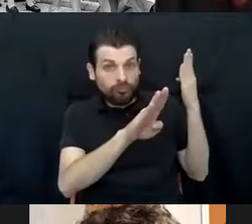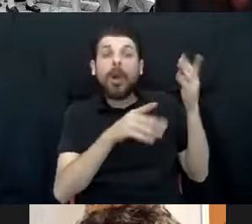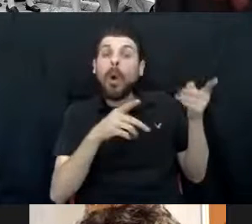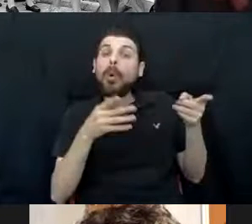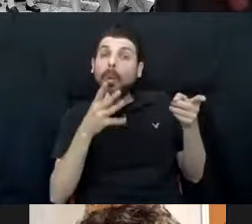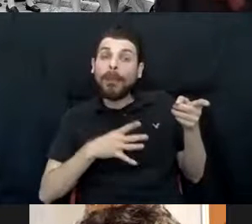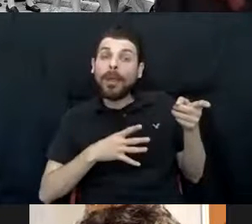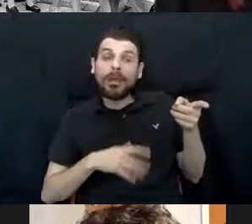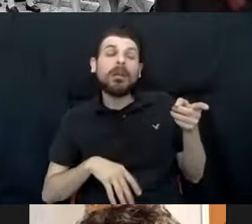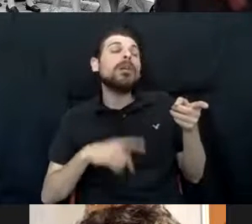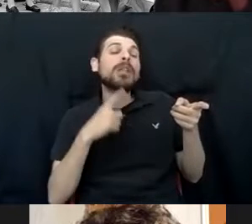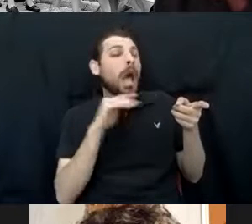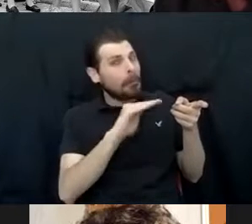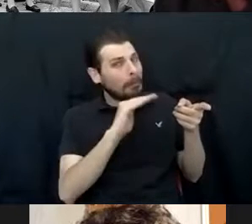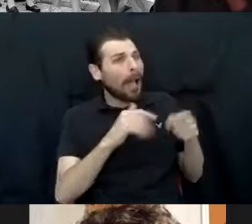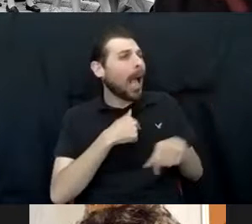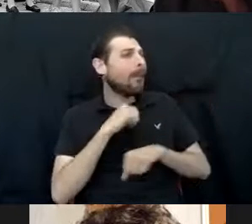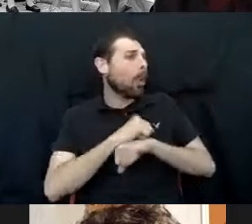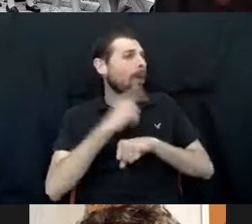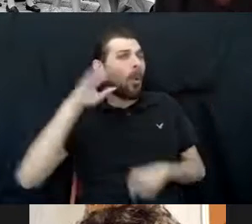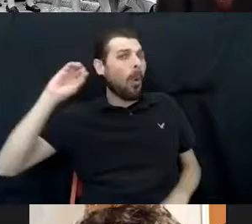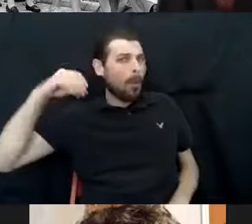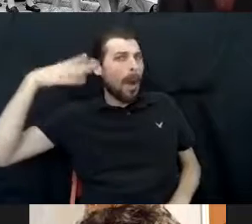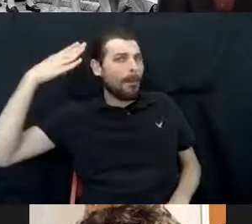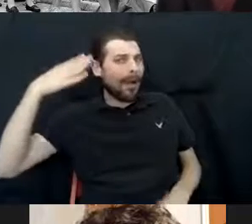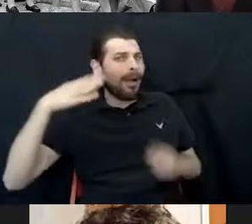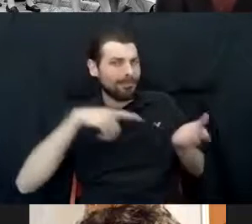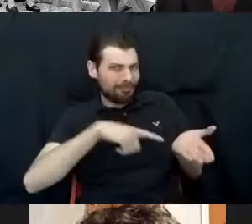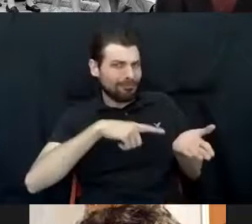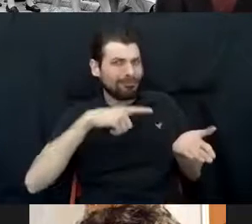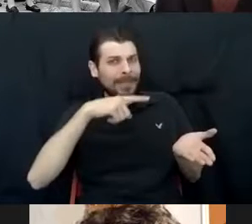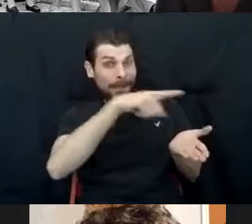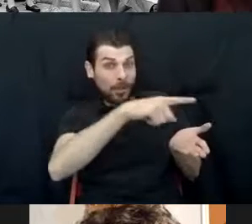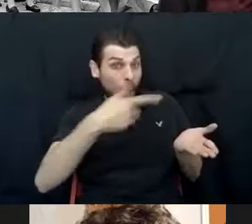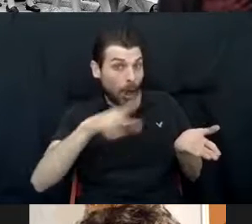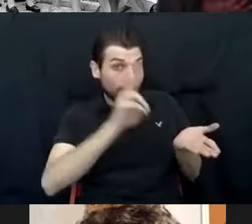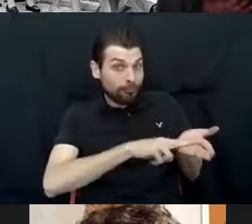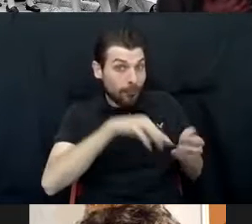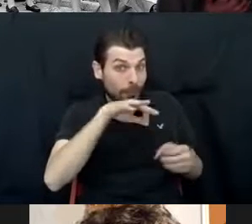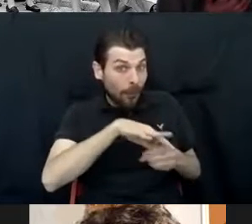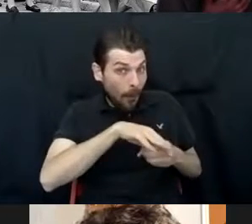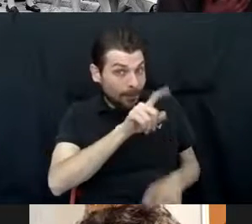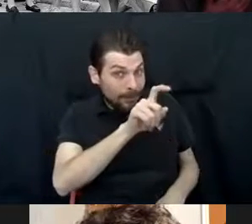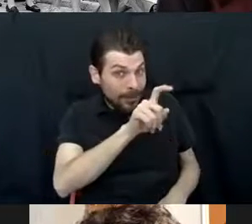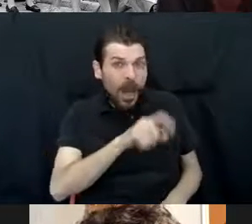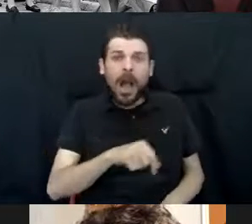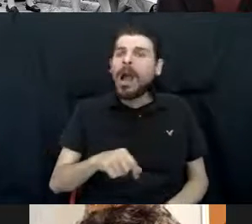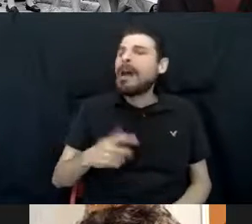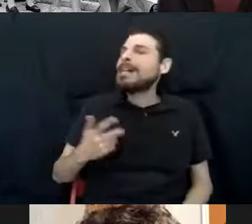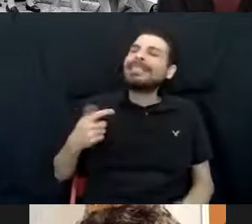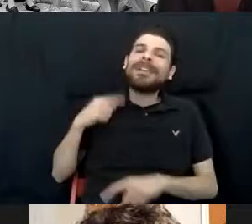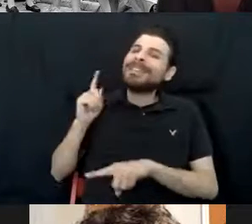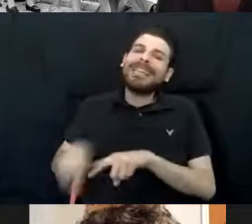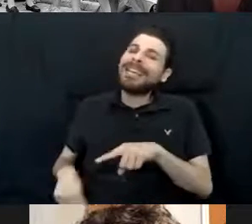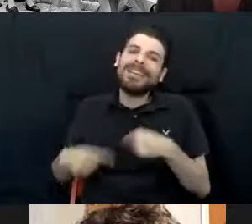said, you know, I'm working for Obama and, you know, have you registered to vote? And she said, I can't register to